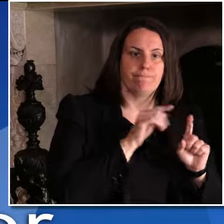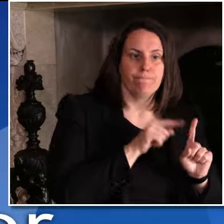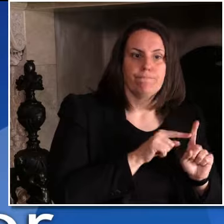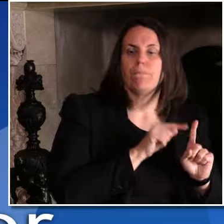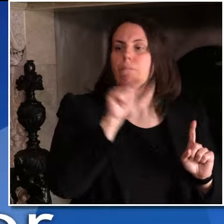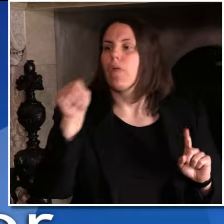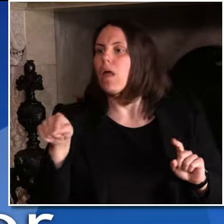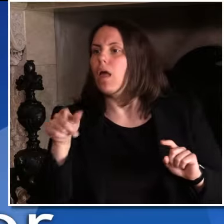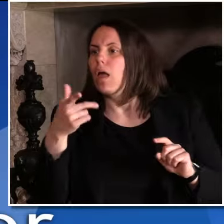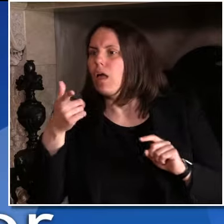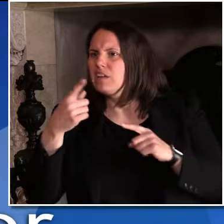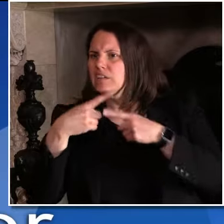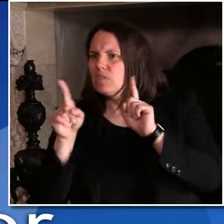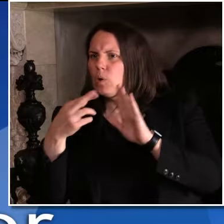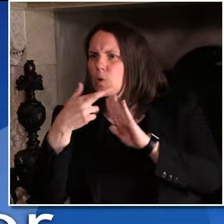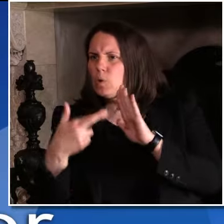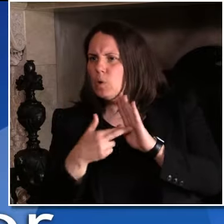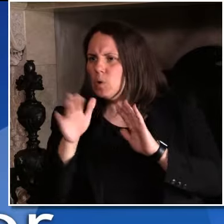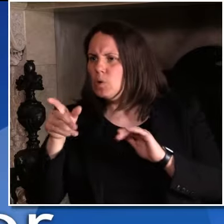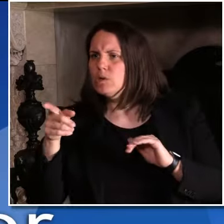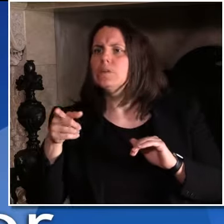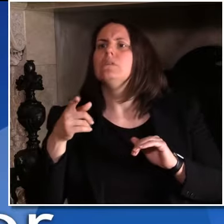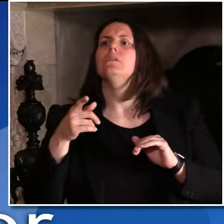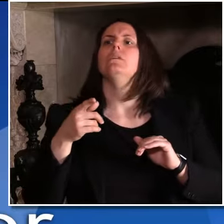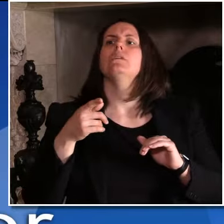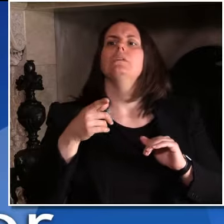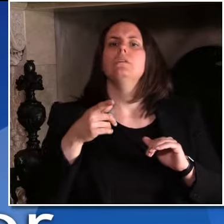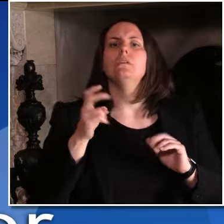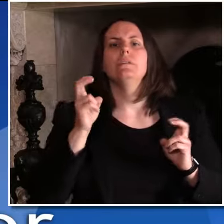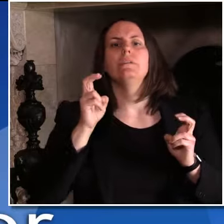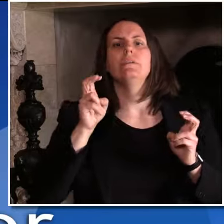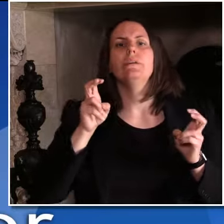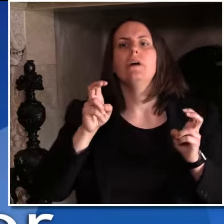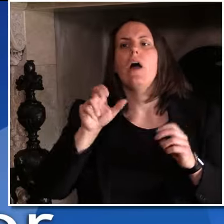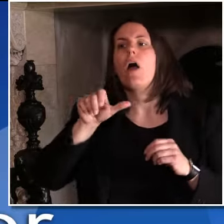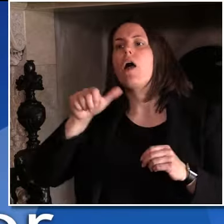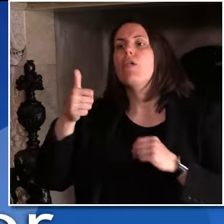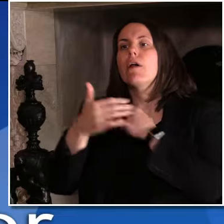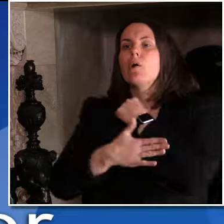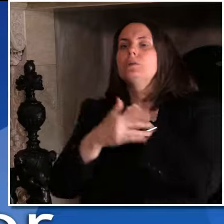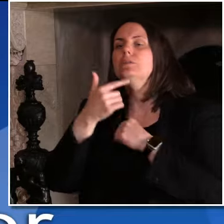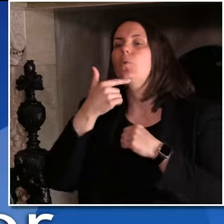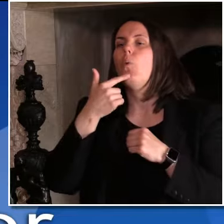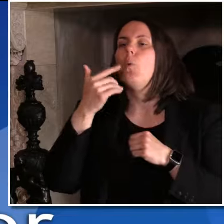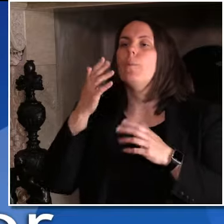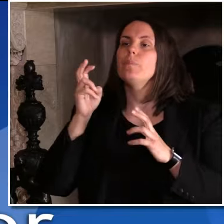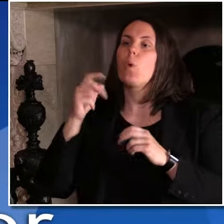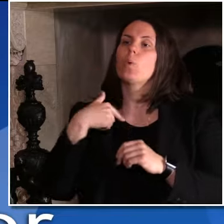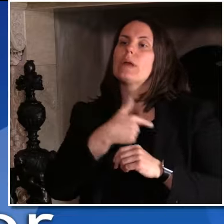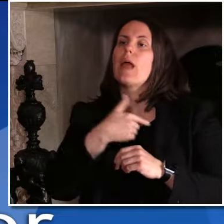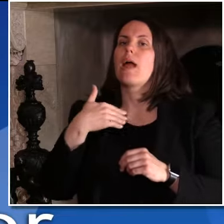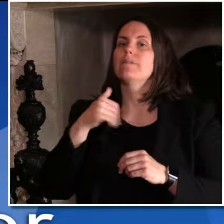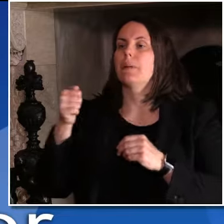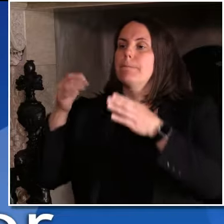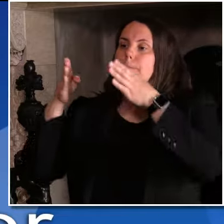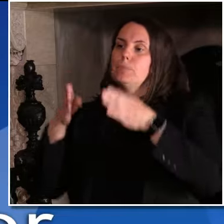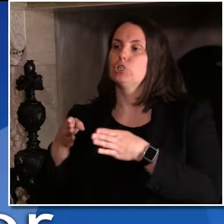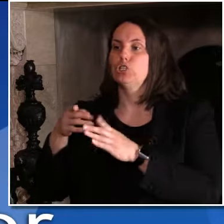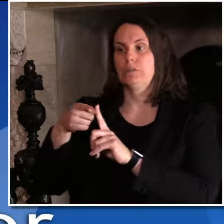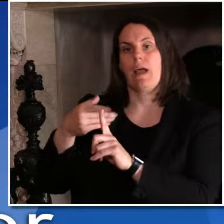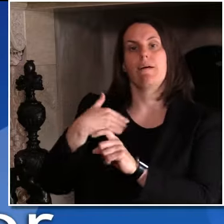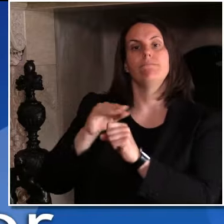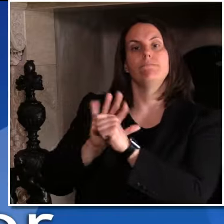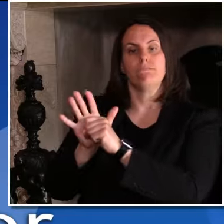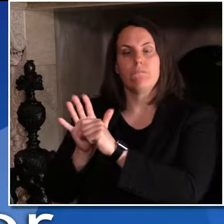who are saying, well, we have a person. There are some counties that are saying that this is a person in a certain age range and so on. Has the department given county